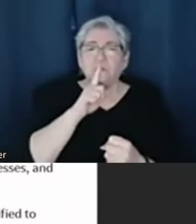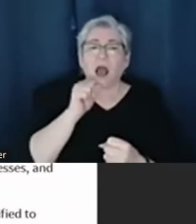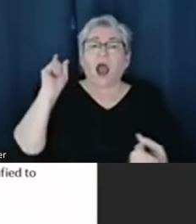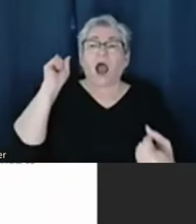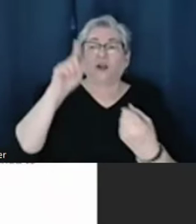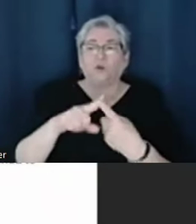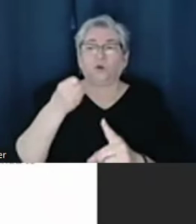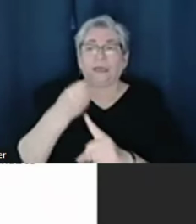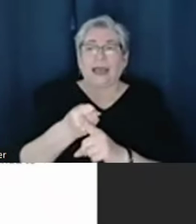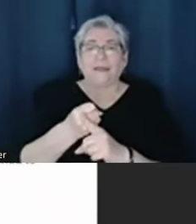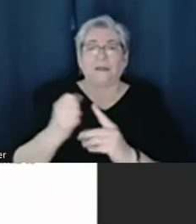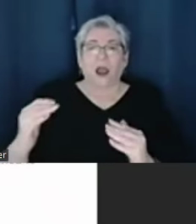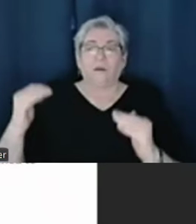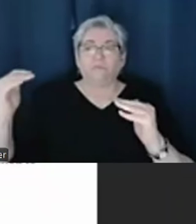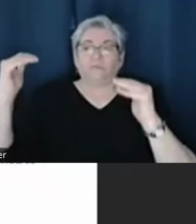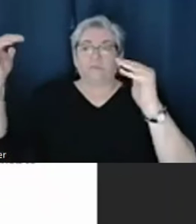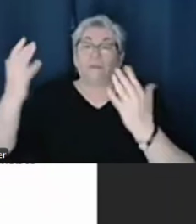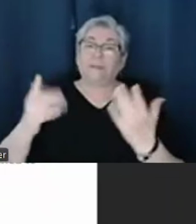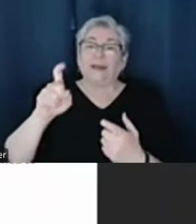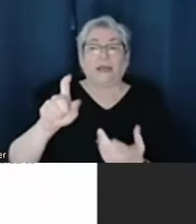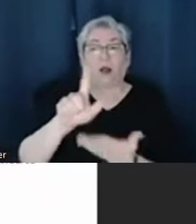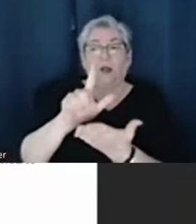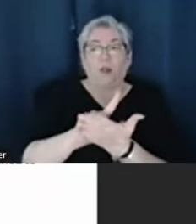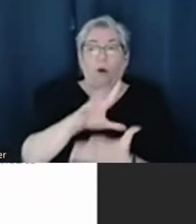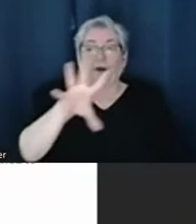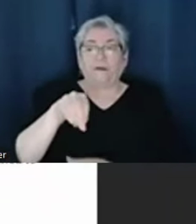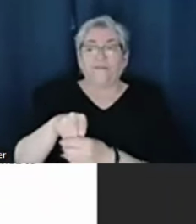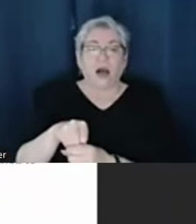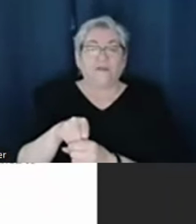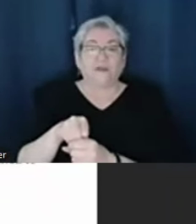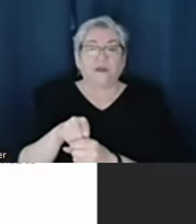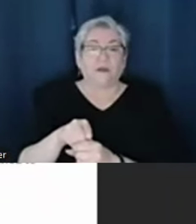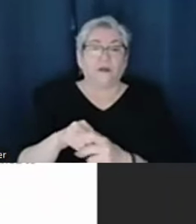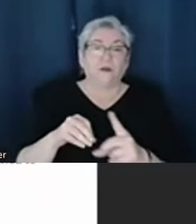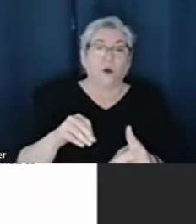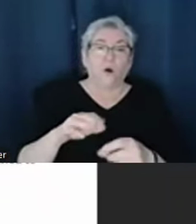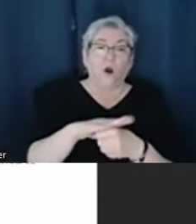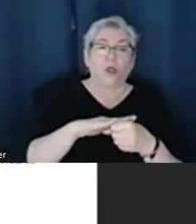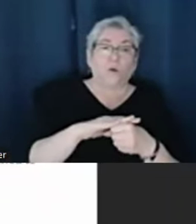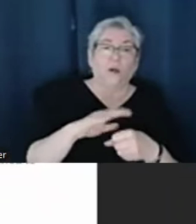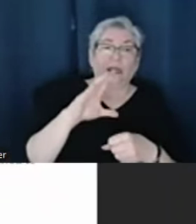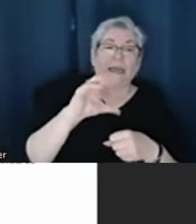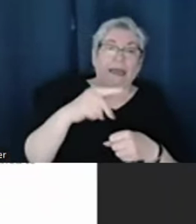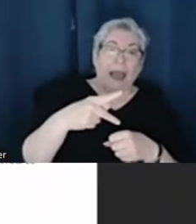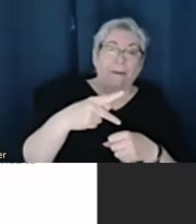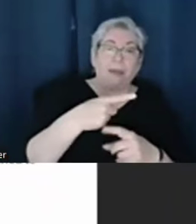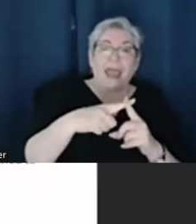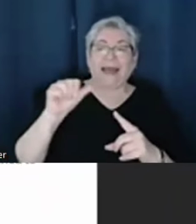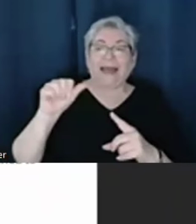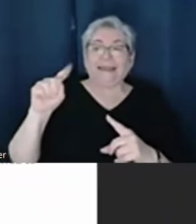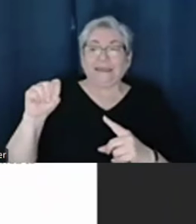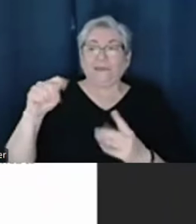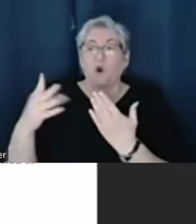higher levels that a lawyer might be involved, and your local CAP and AT programs might be able to assist with some of those